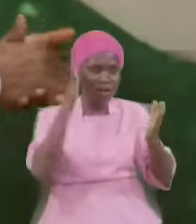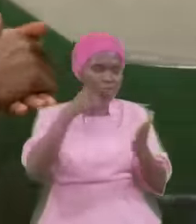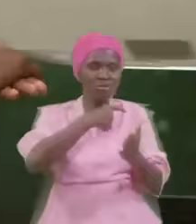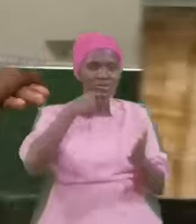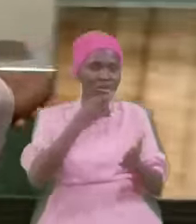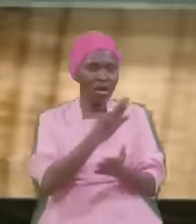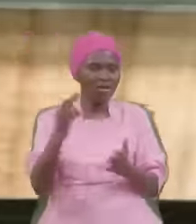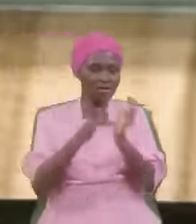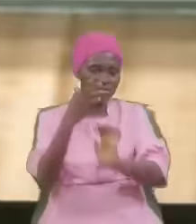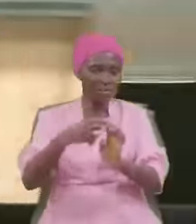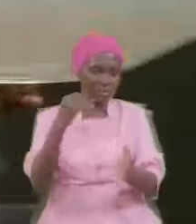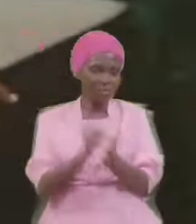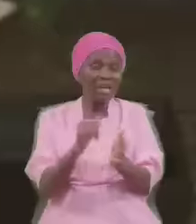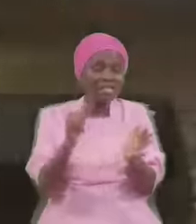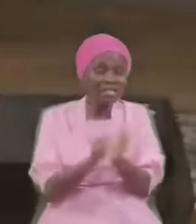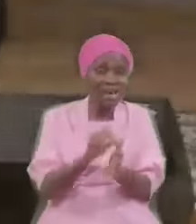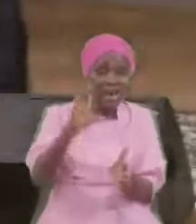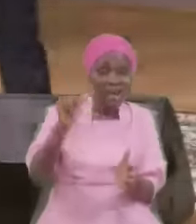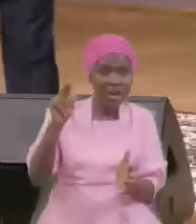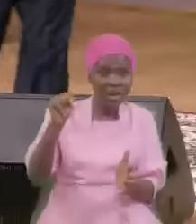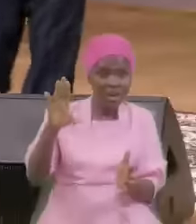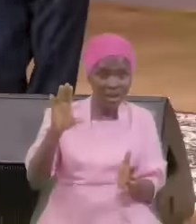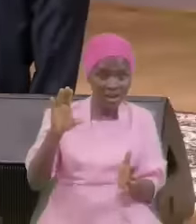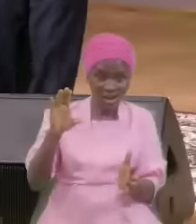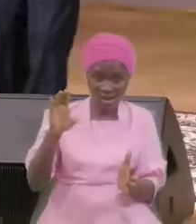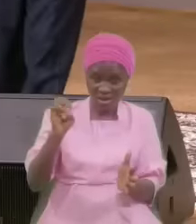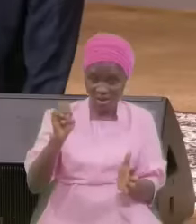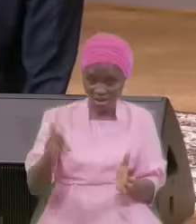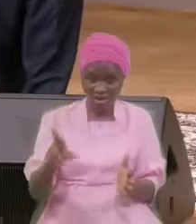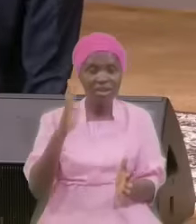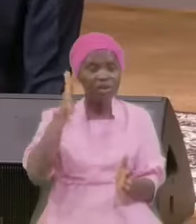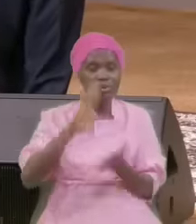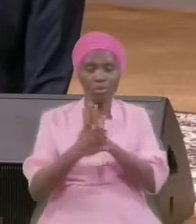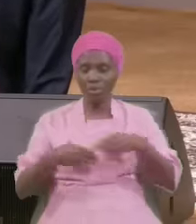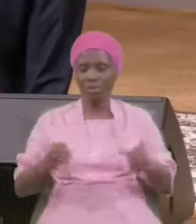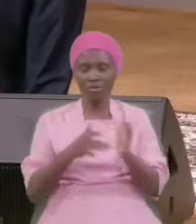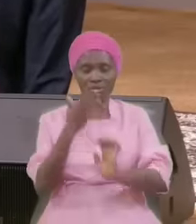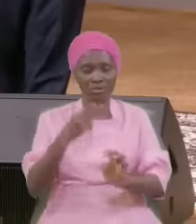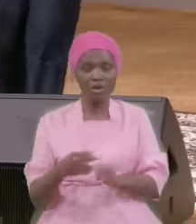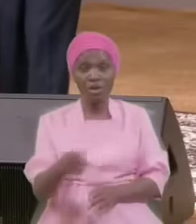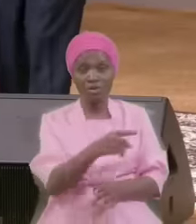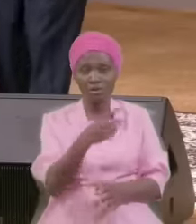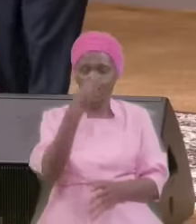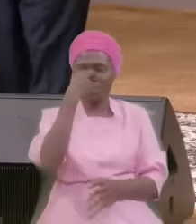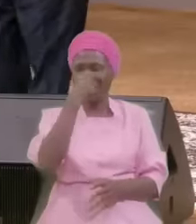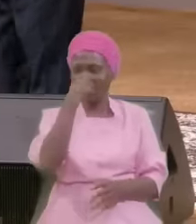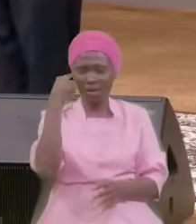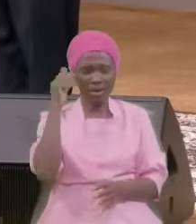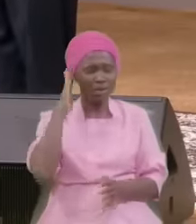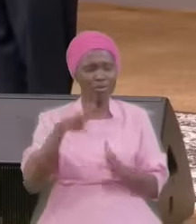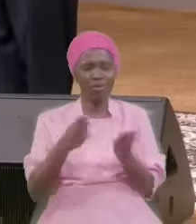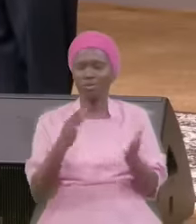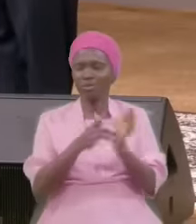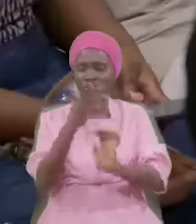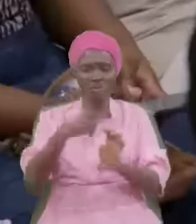That cancer will be healed. Those blind eyes will open tonight in